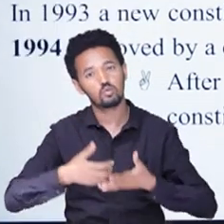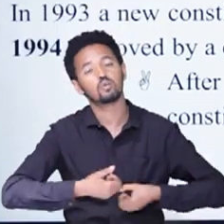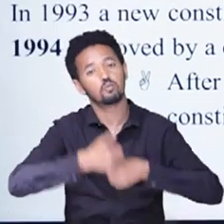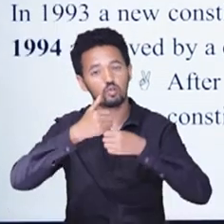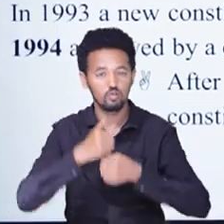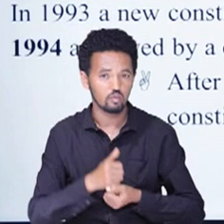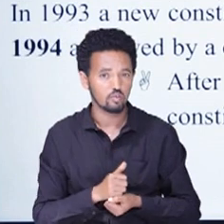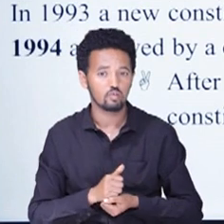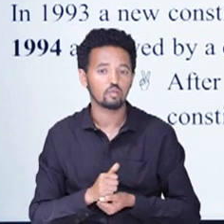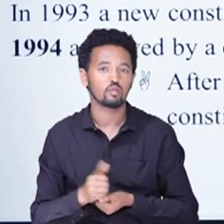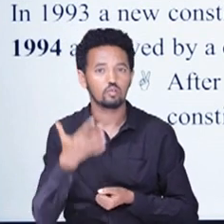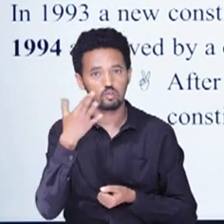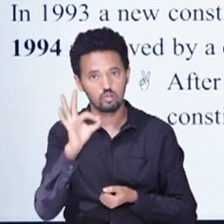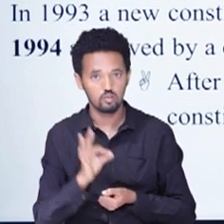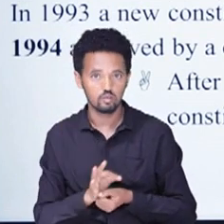on April